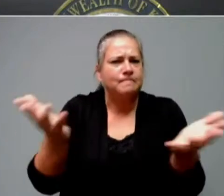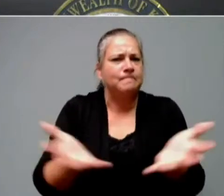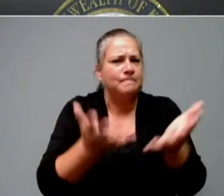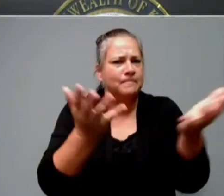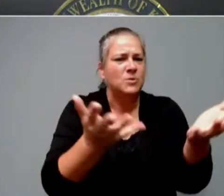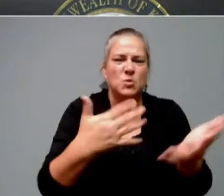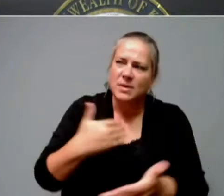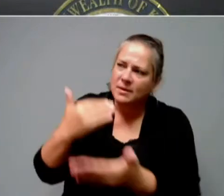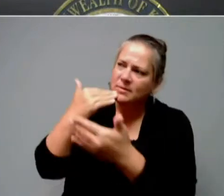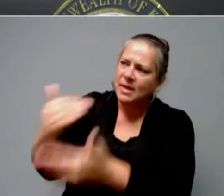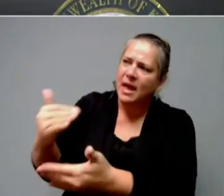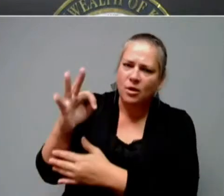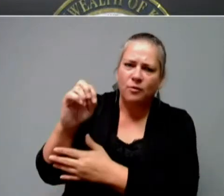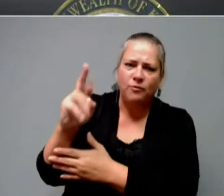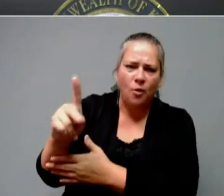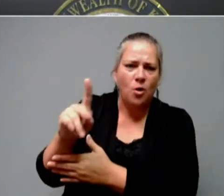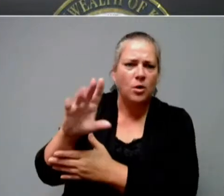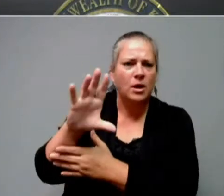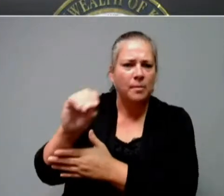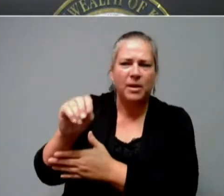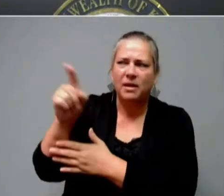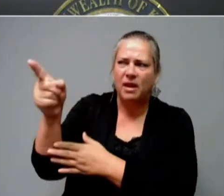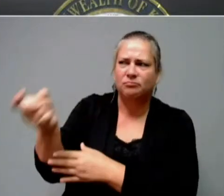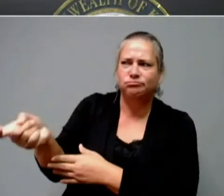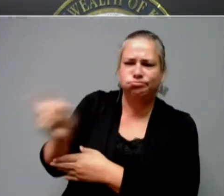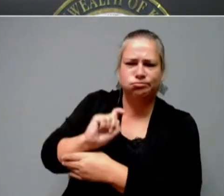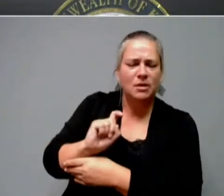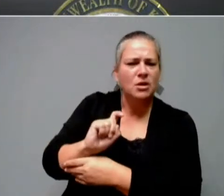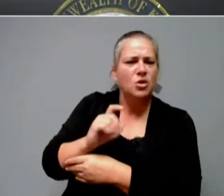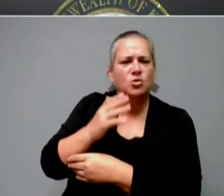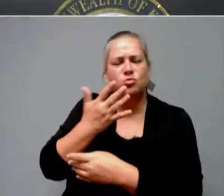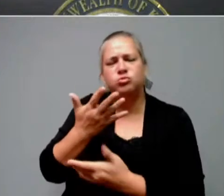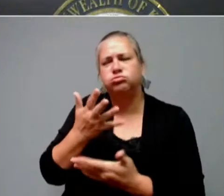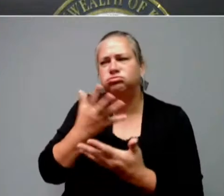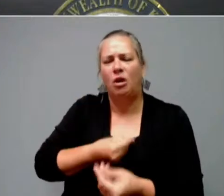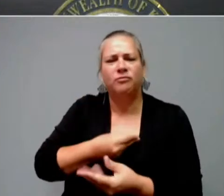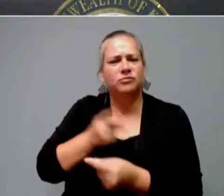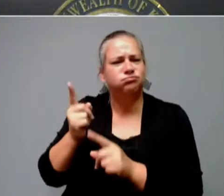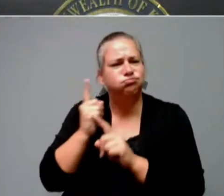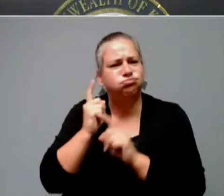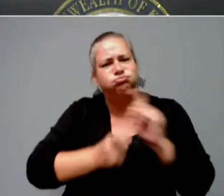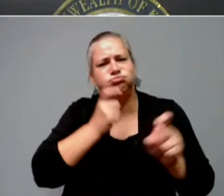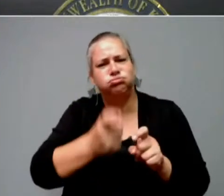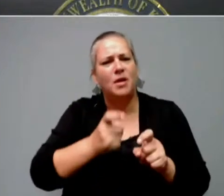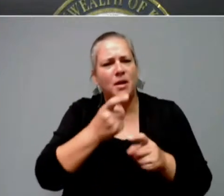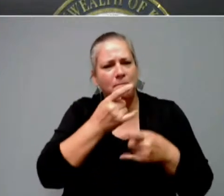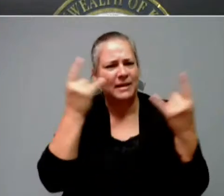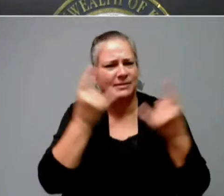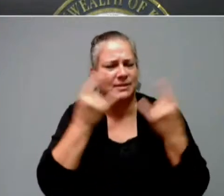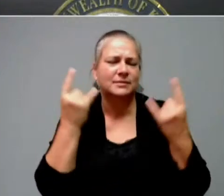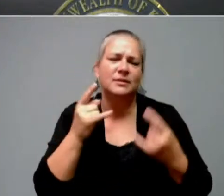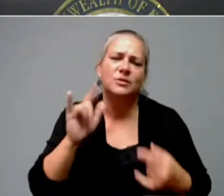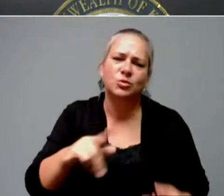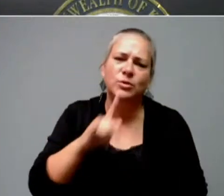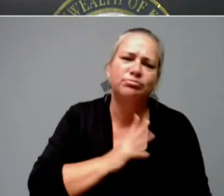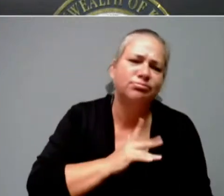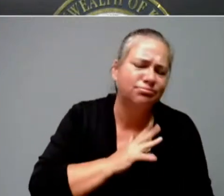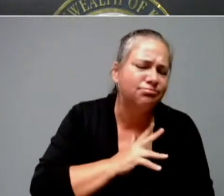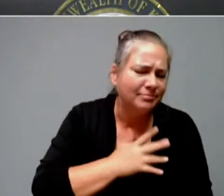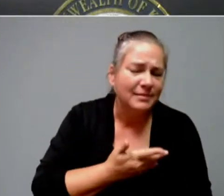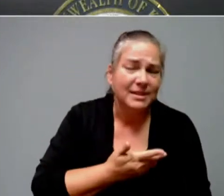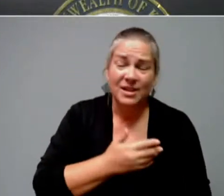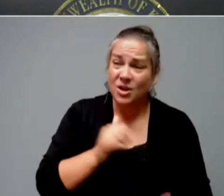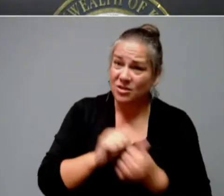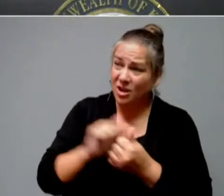and for prioritizing our kids. Thanks to you and our other incredible partners, we can defeat this virus once and for